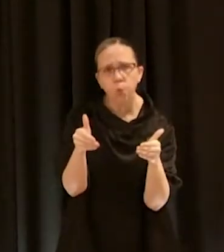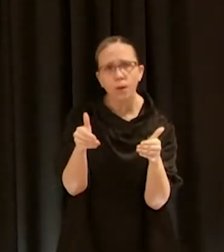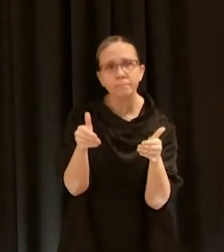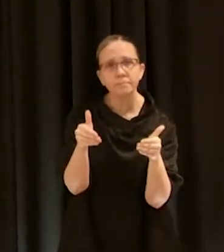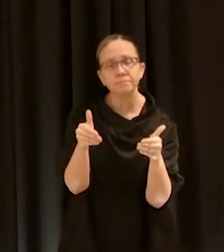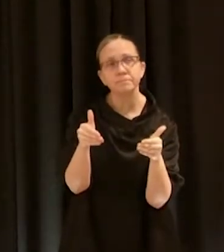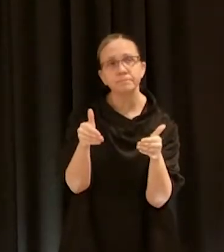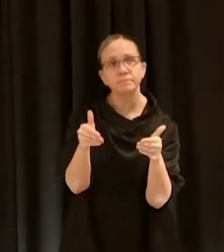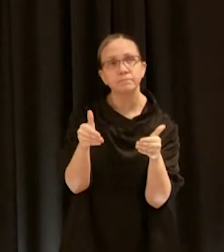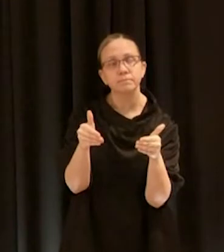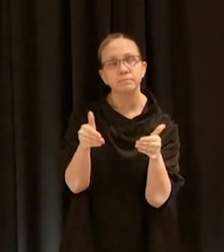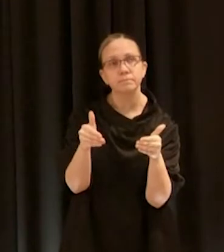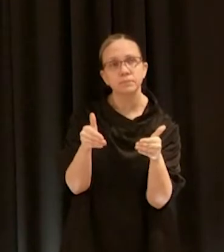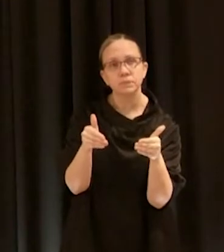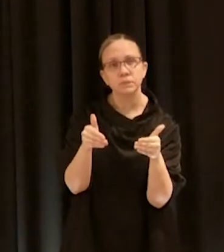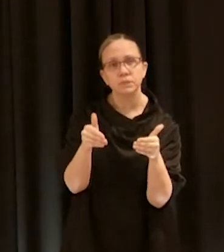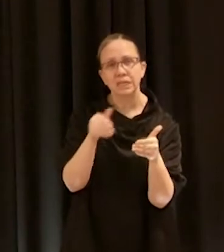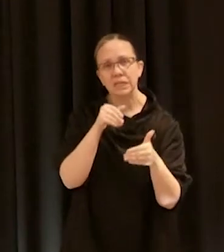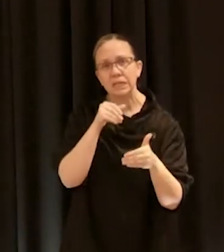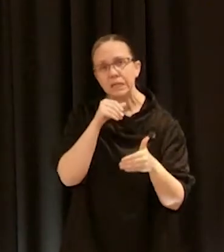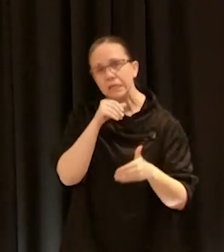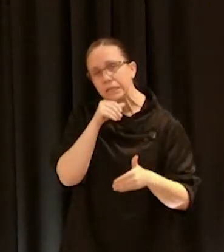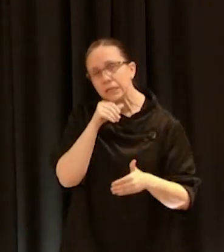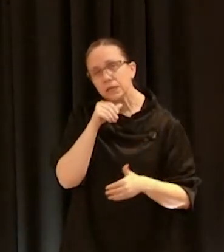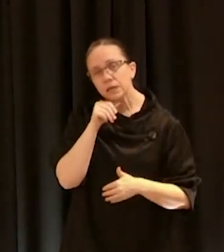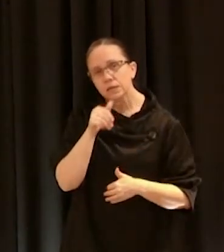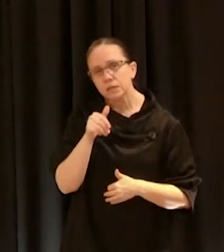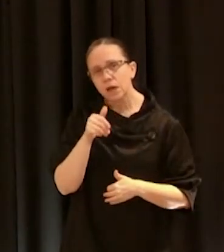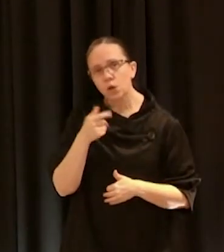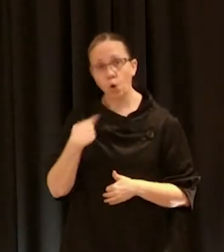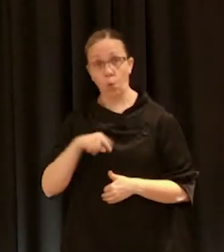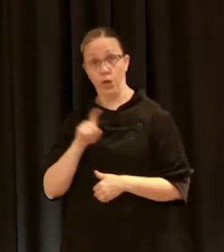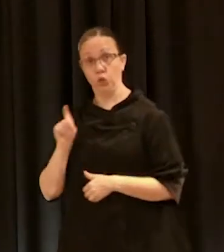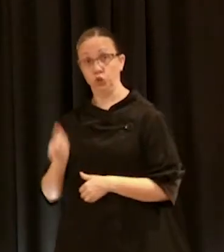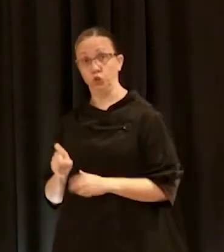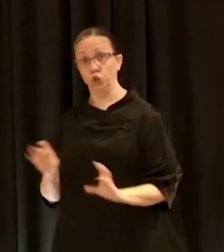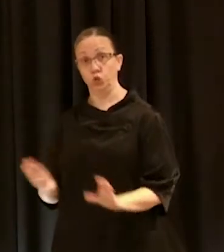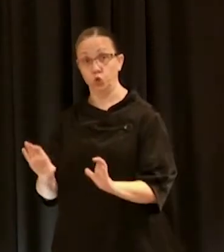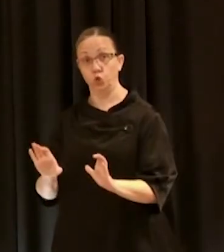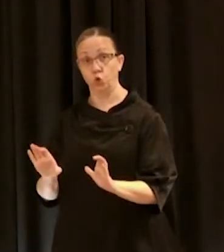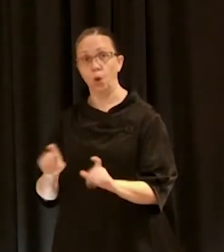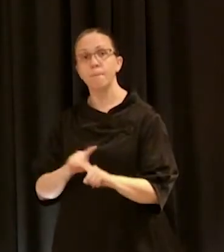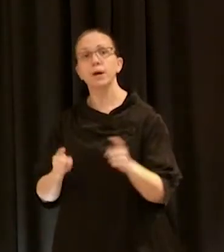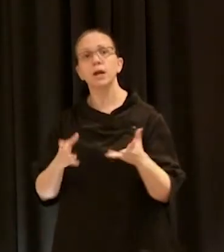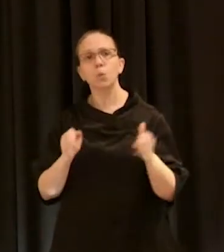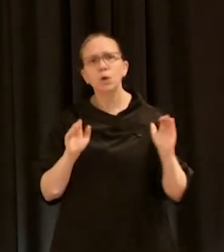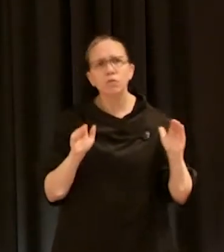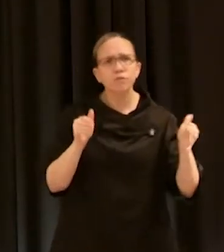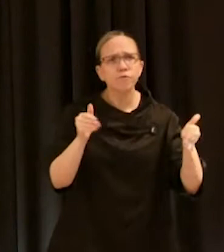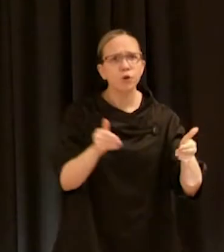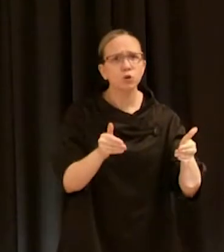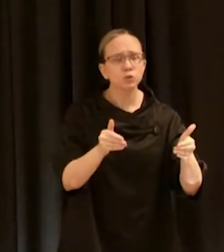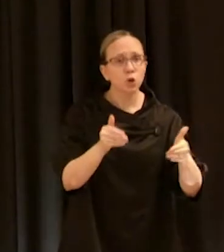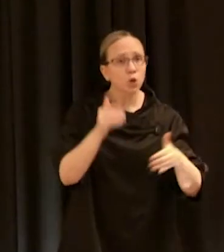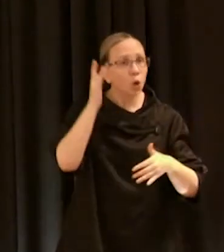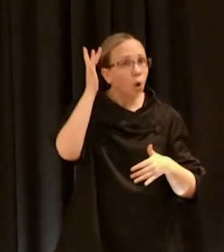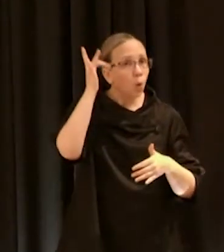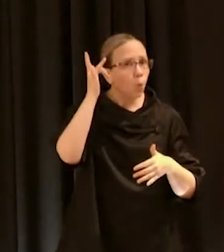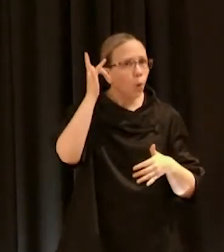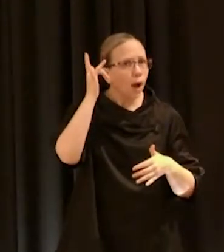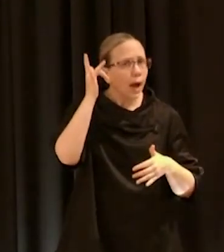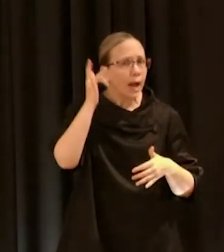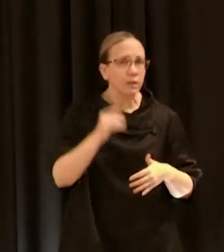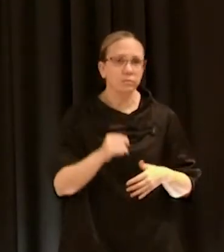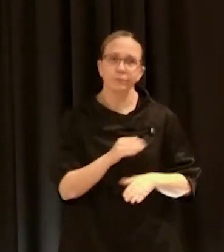zero in, not so much on what we should do, but I want to focus on why we